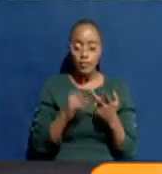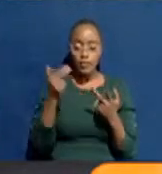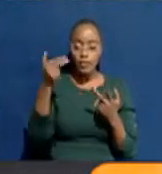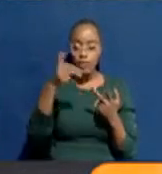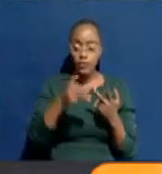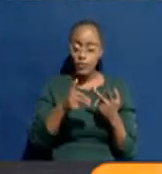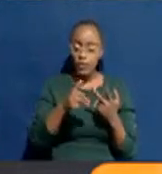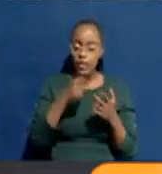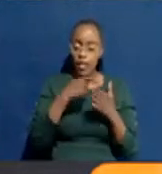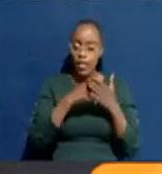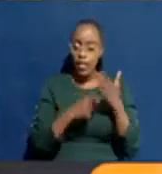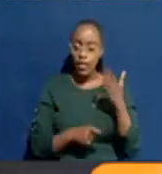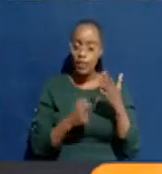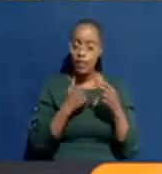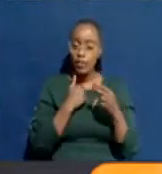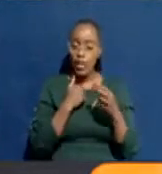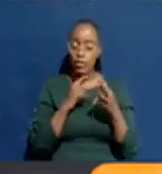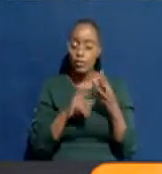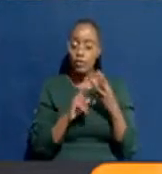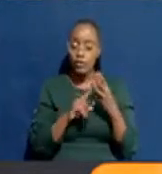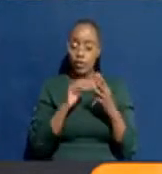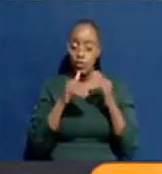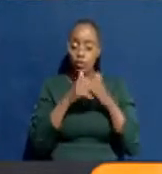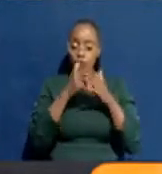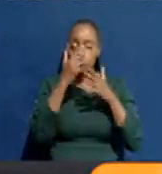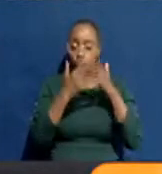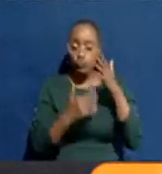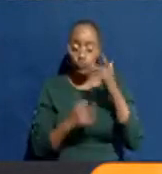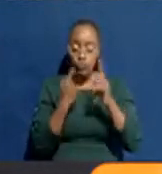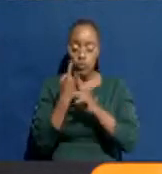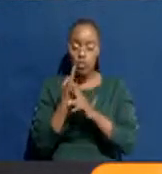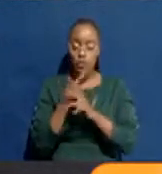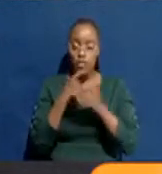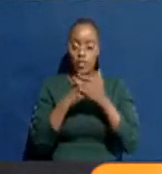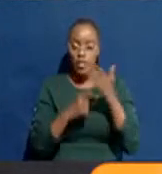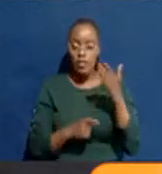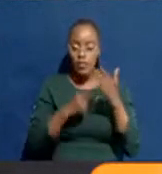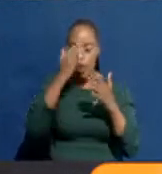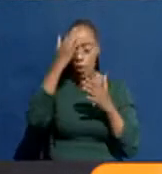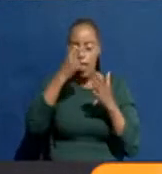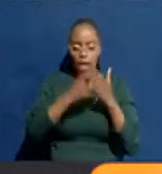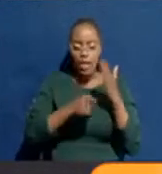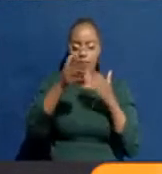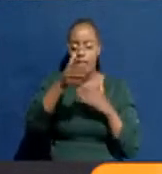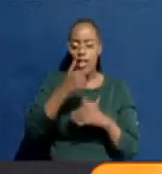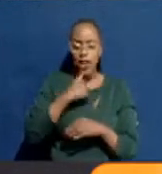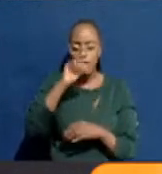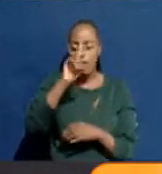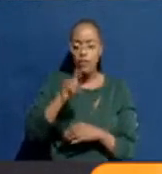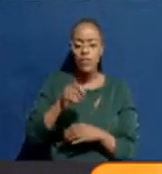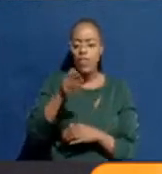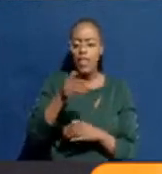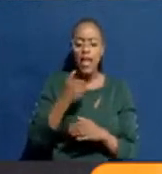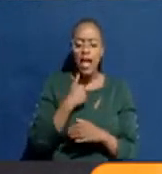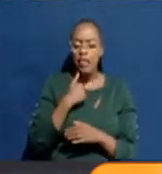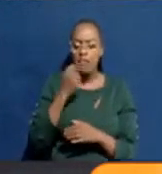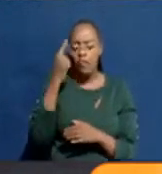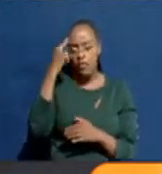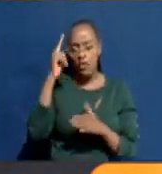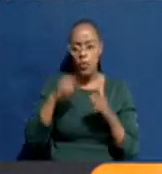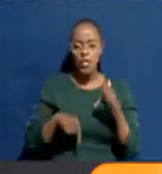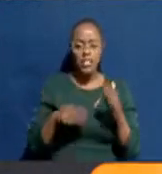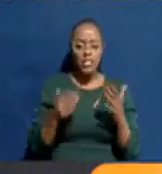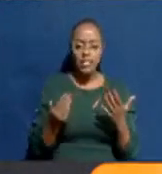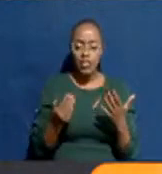levy. We have all those kind of levies. Mm-hmm. Why do levies exist? Why are they there? They are